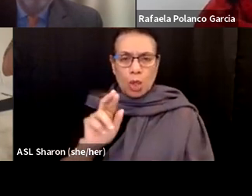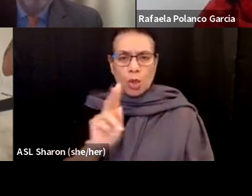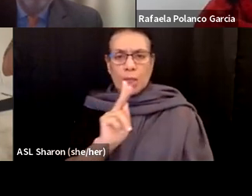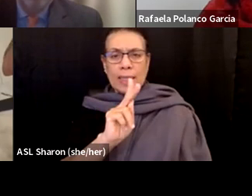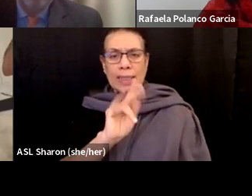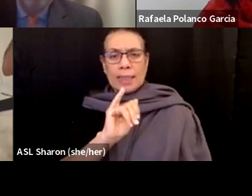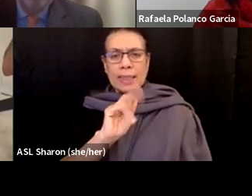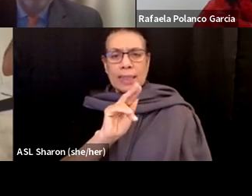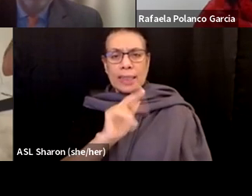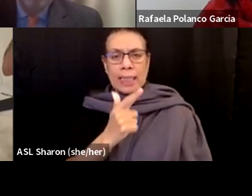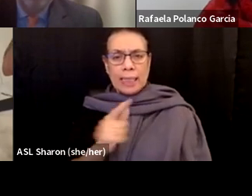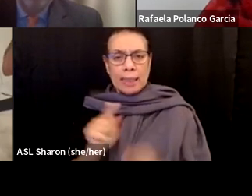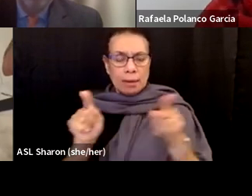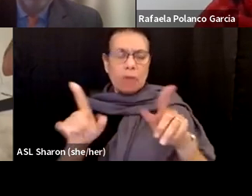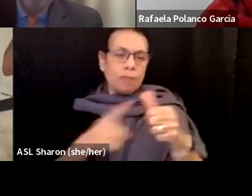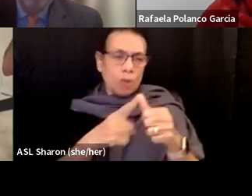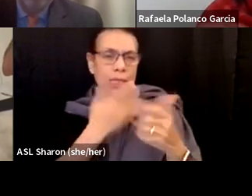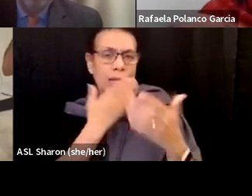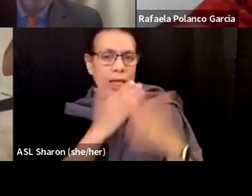chair for illinois report